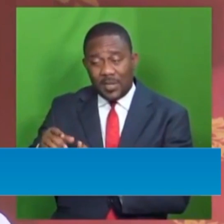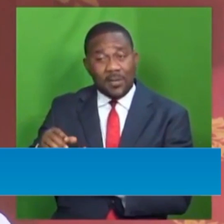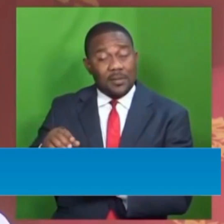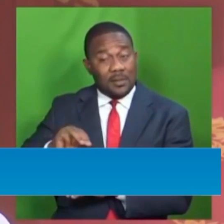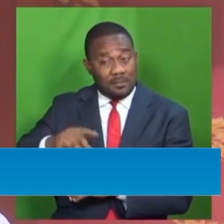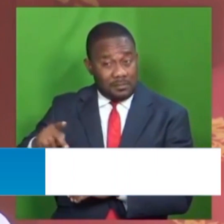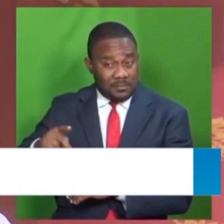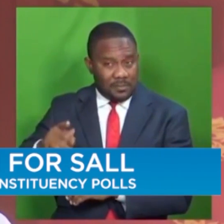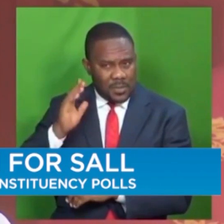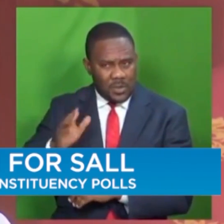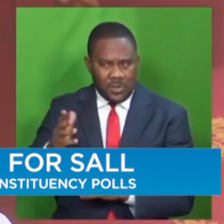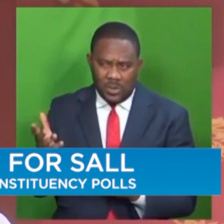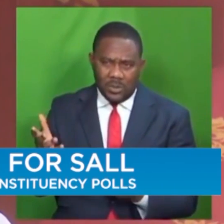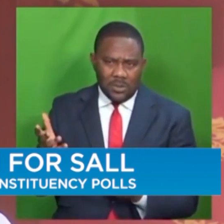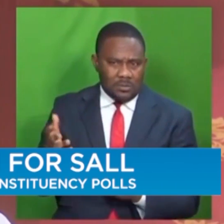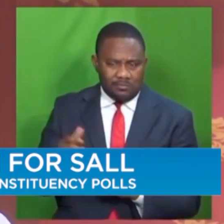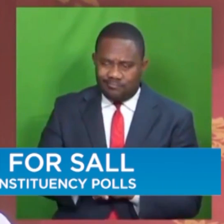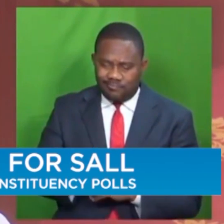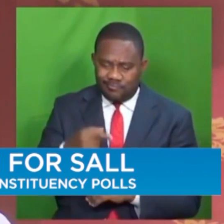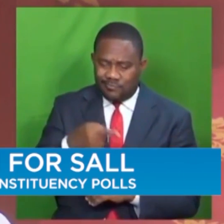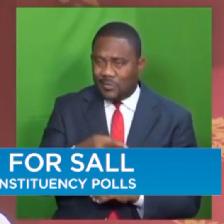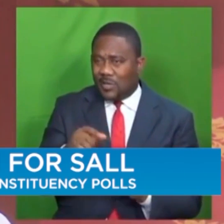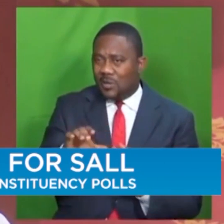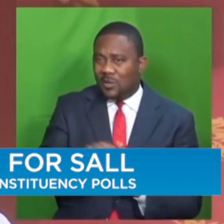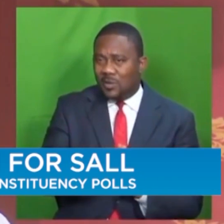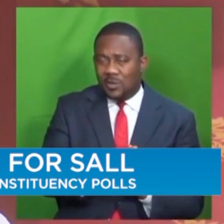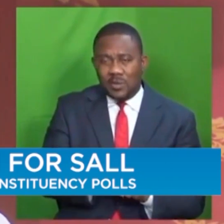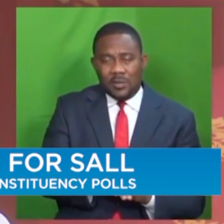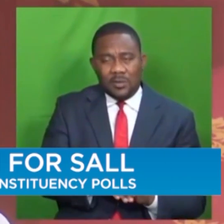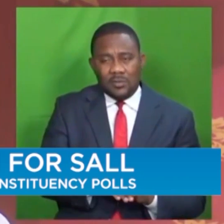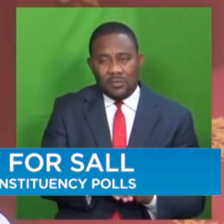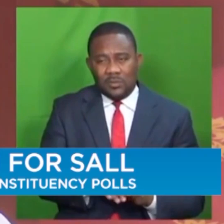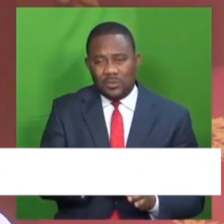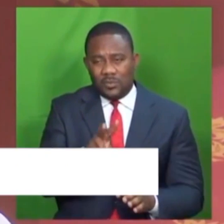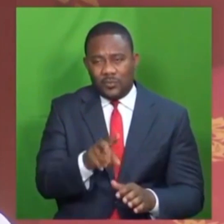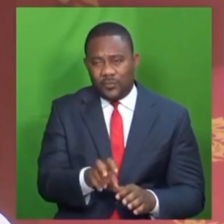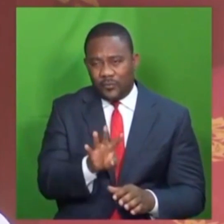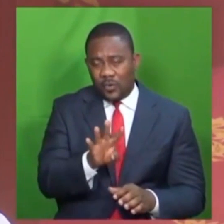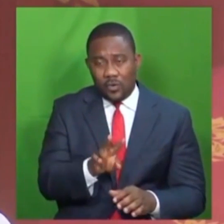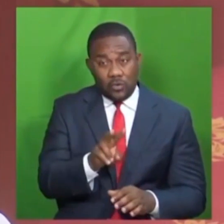constituency would eliminate the risk of a violation of Article 242, paragraph B.